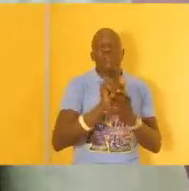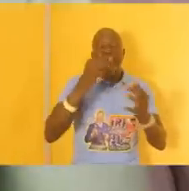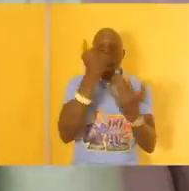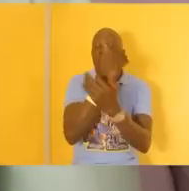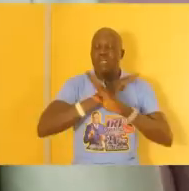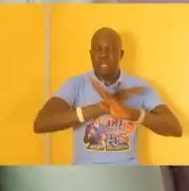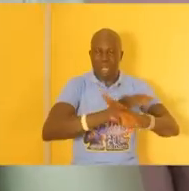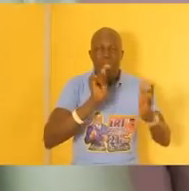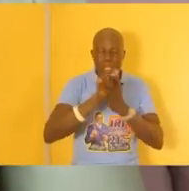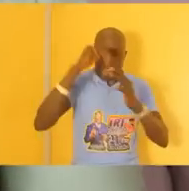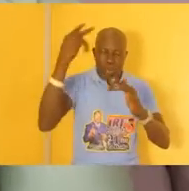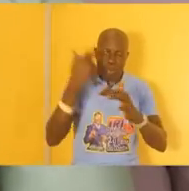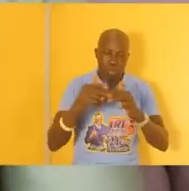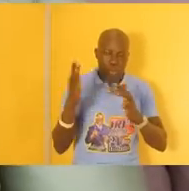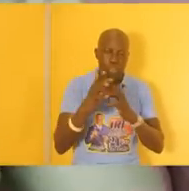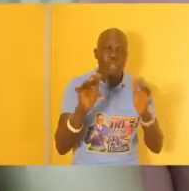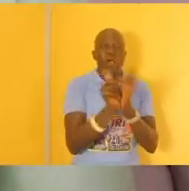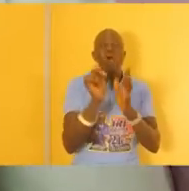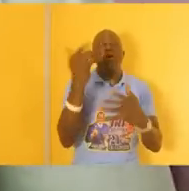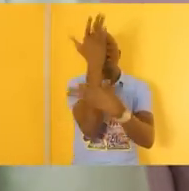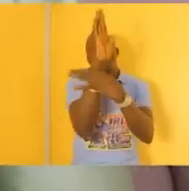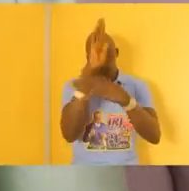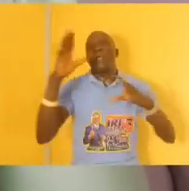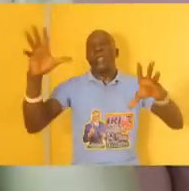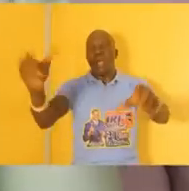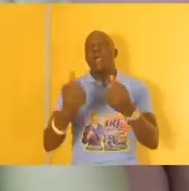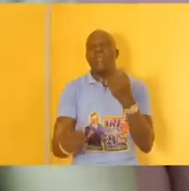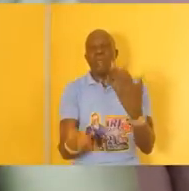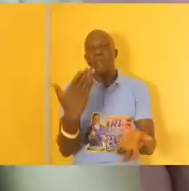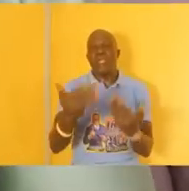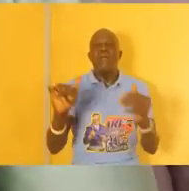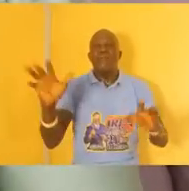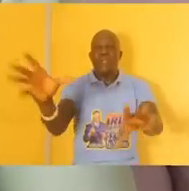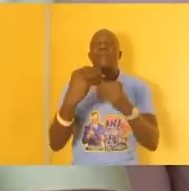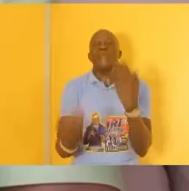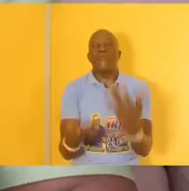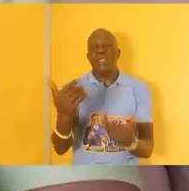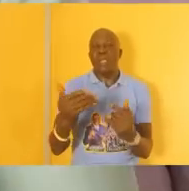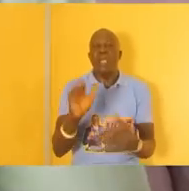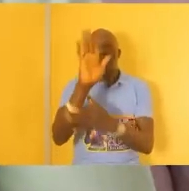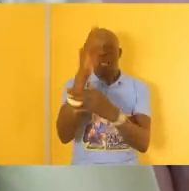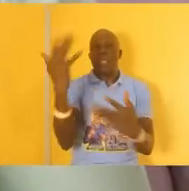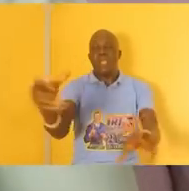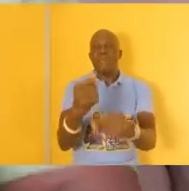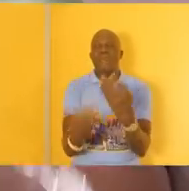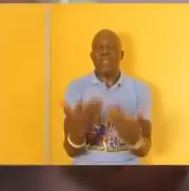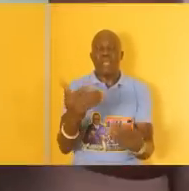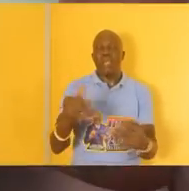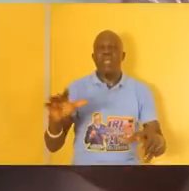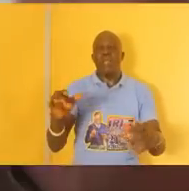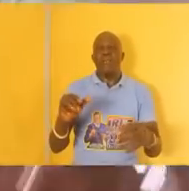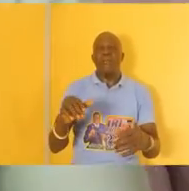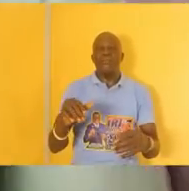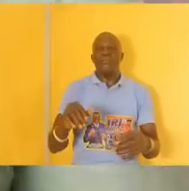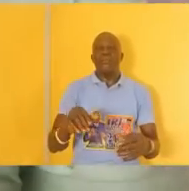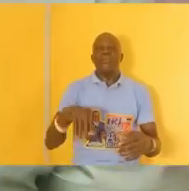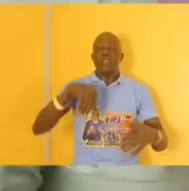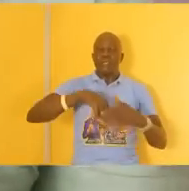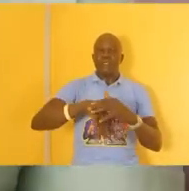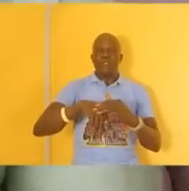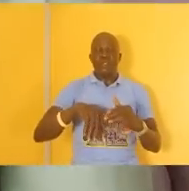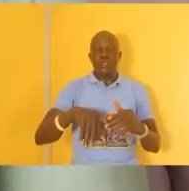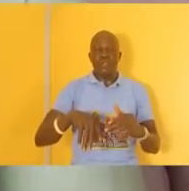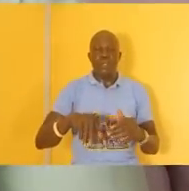fail, you still will more passport. Come along with your passport. Yes. Where is ongoing? I asked you to